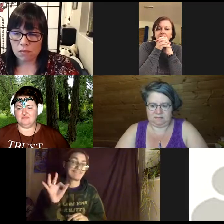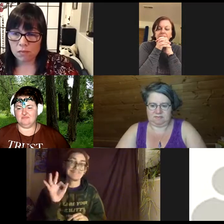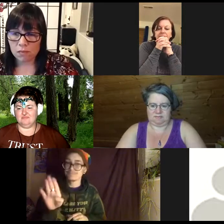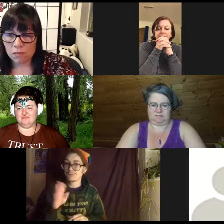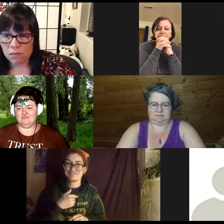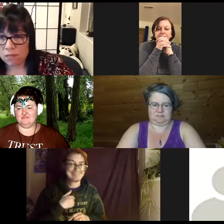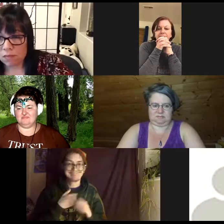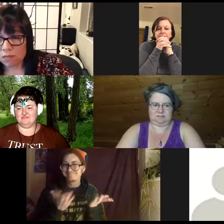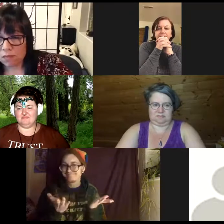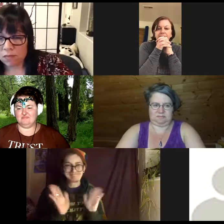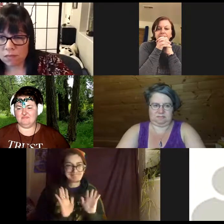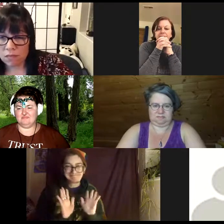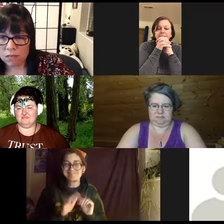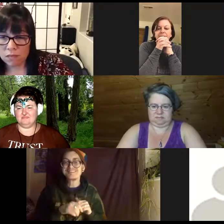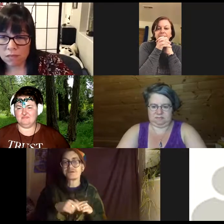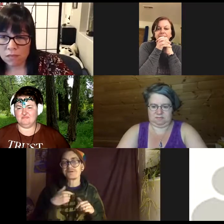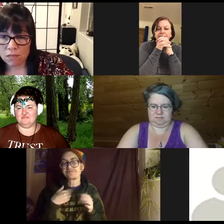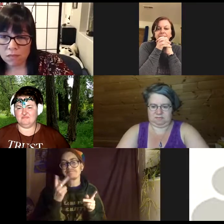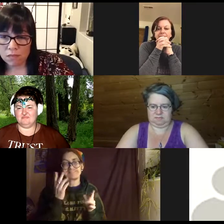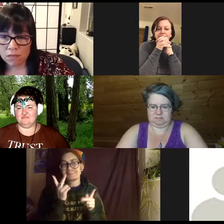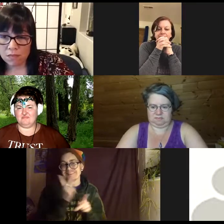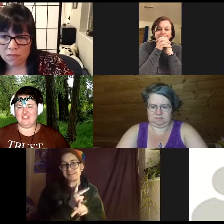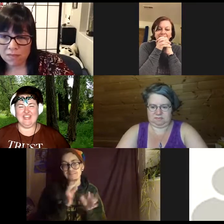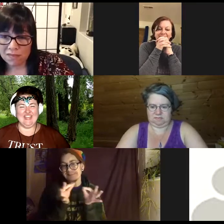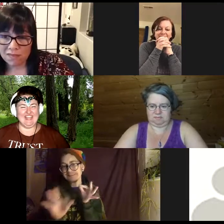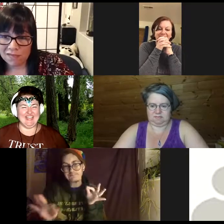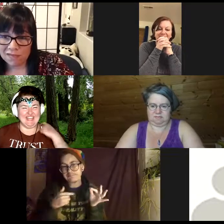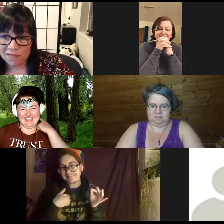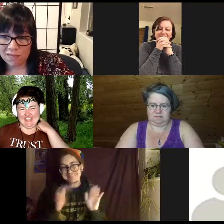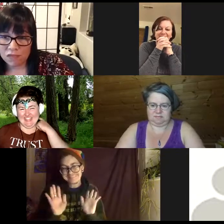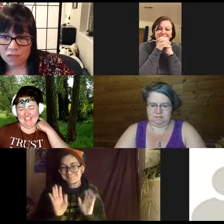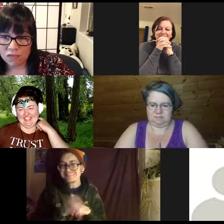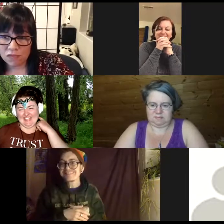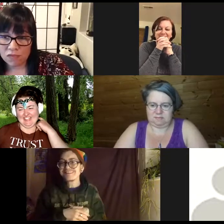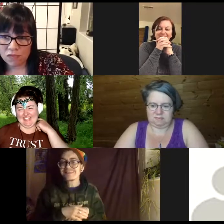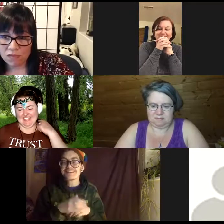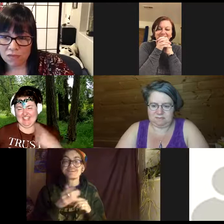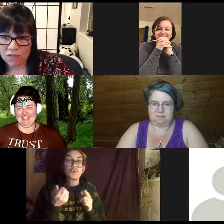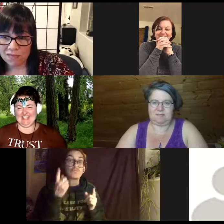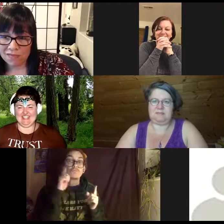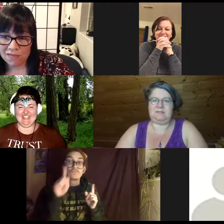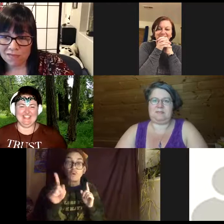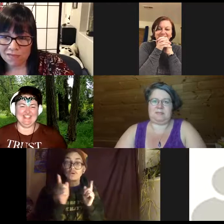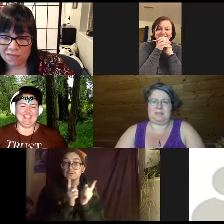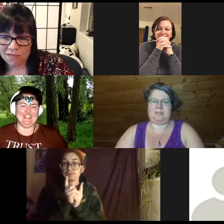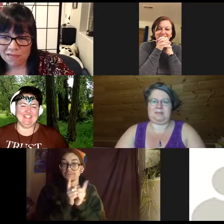gmail.com. I don't use Facebook. Sorry about that. I like to keep my life simple.